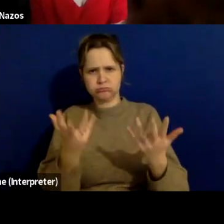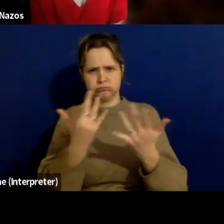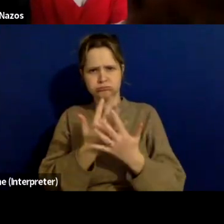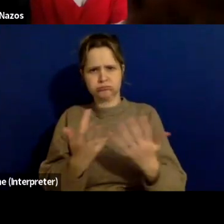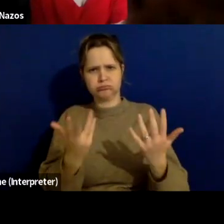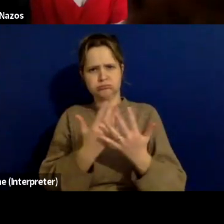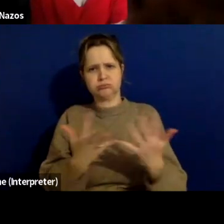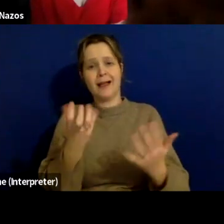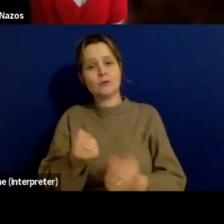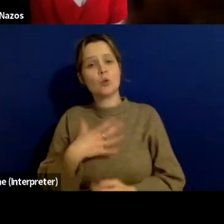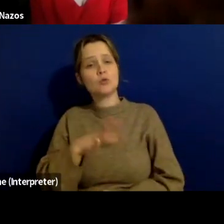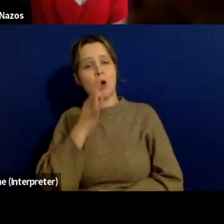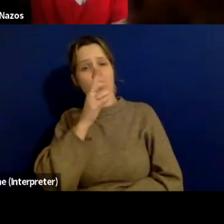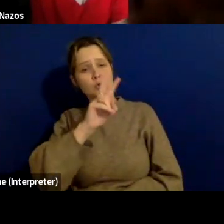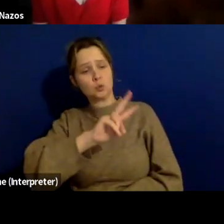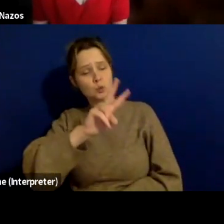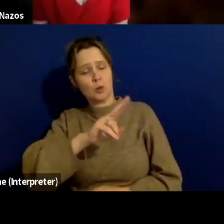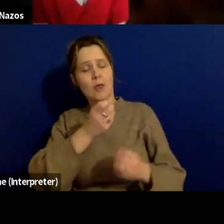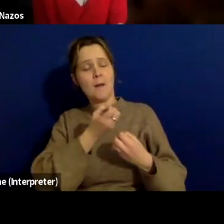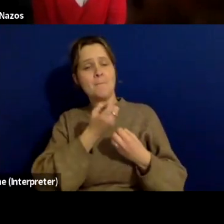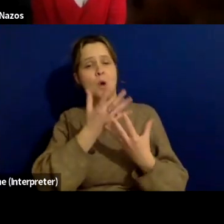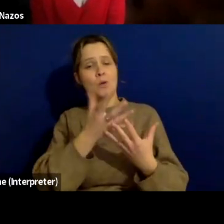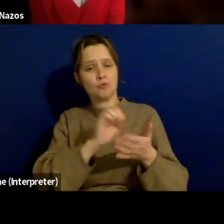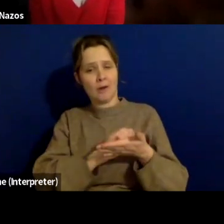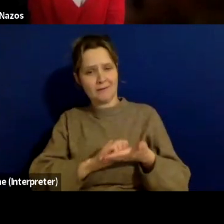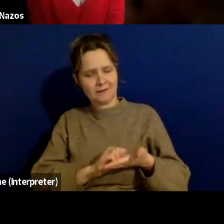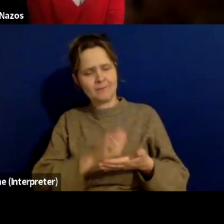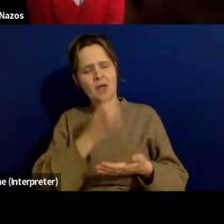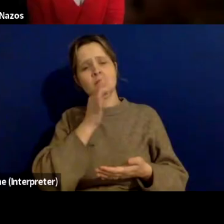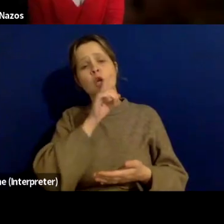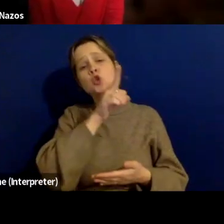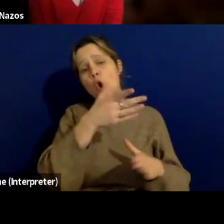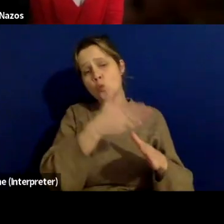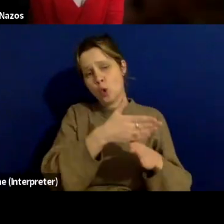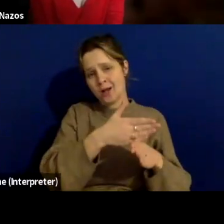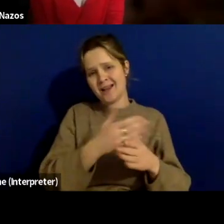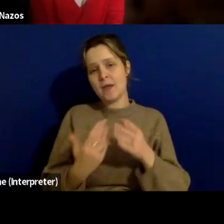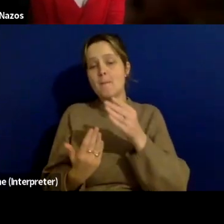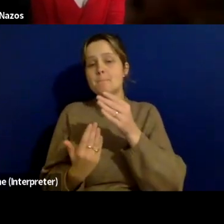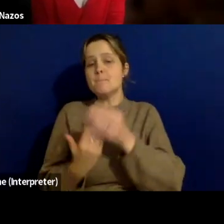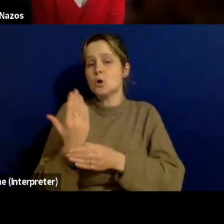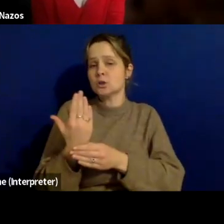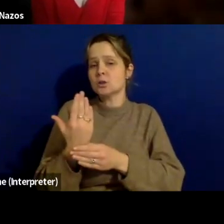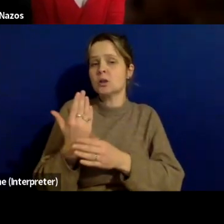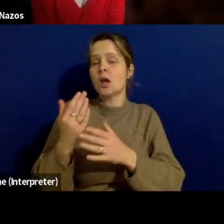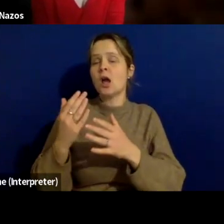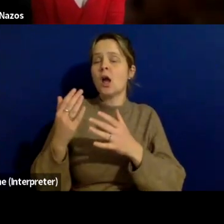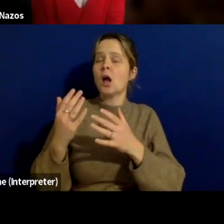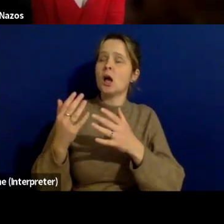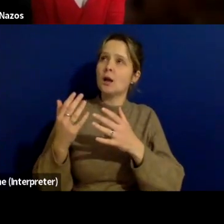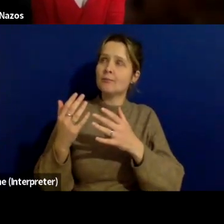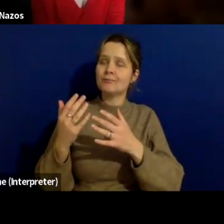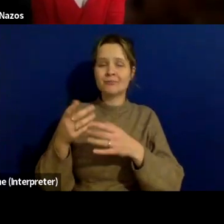the poets, where do you see your work as fitting into the contemporary scene of writing in